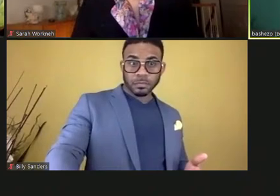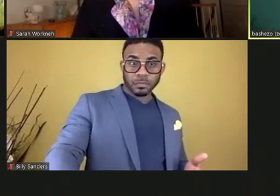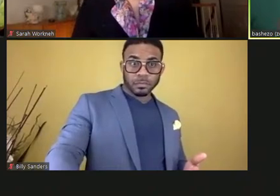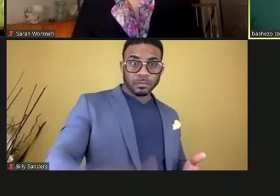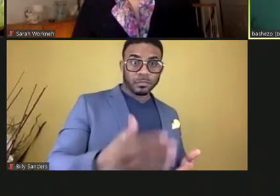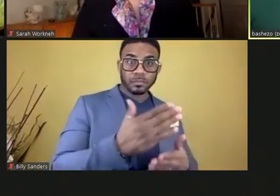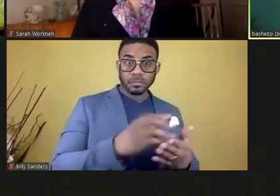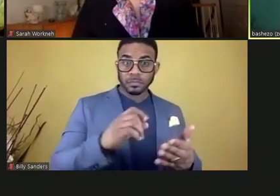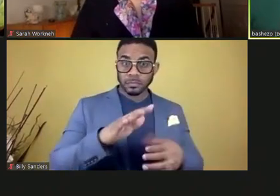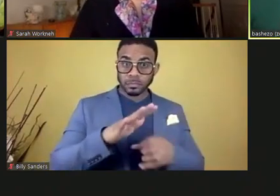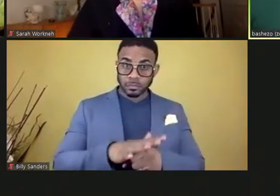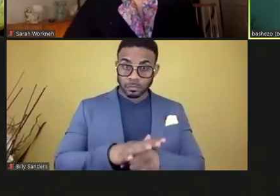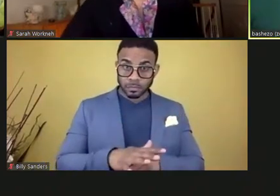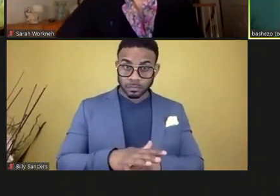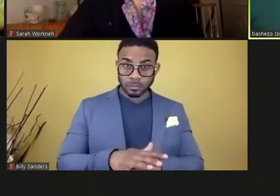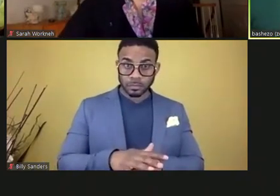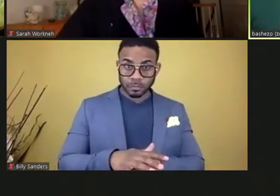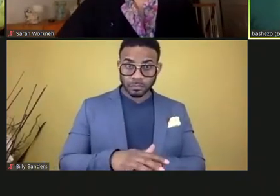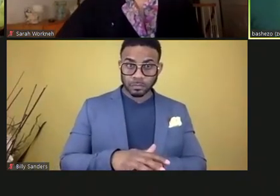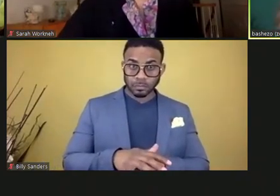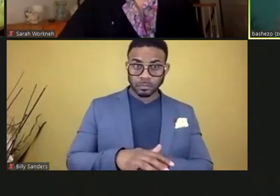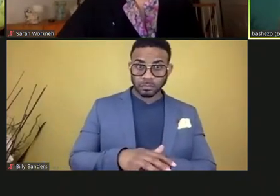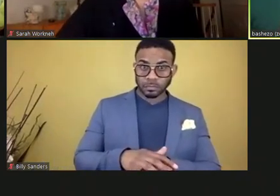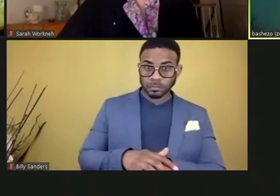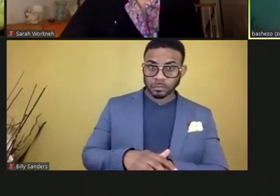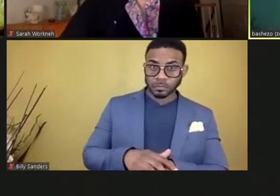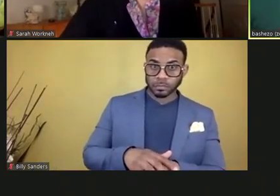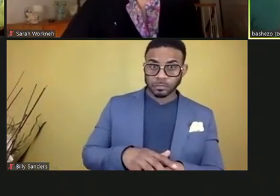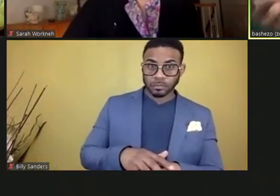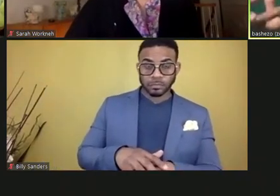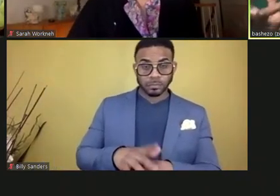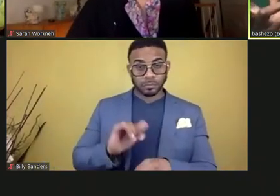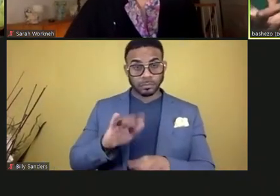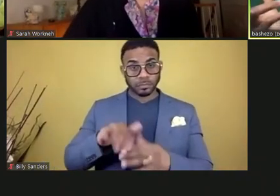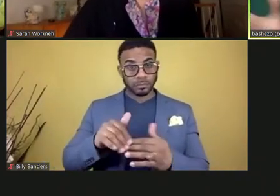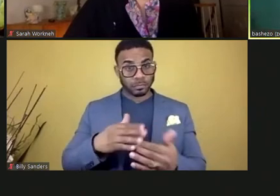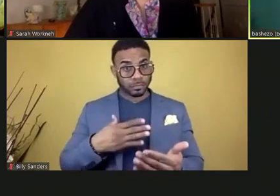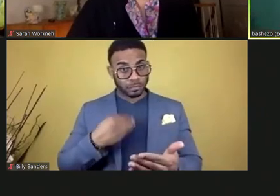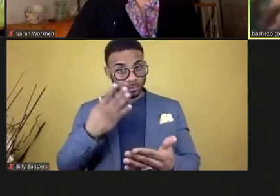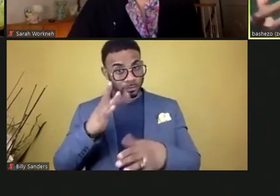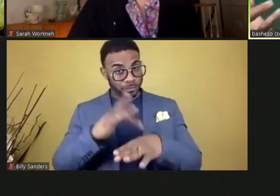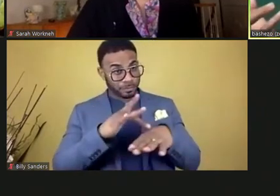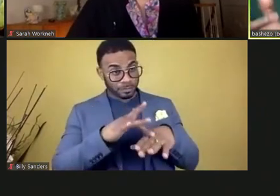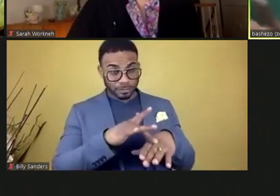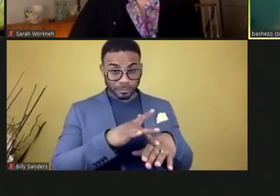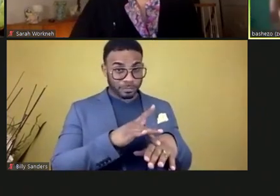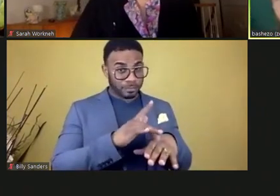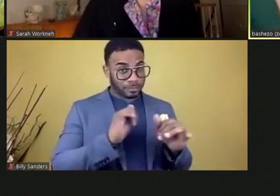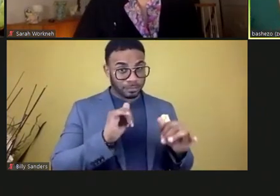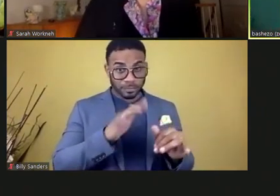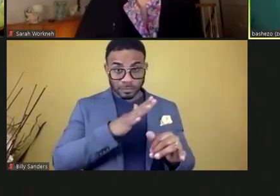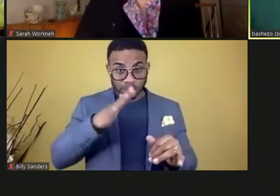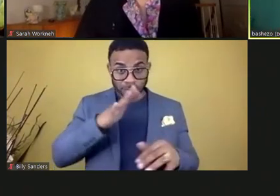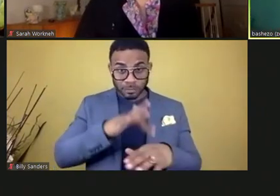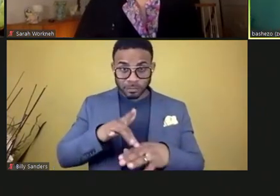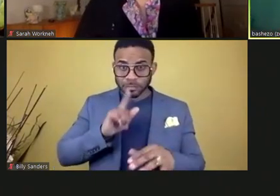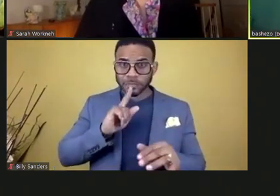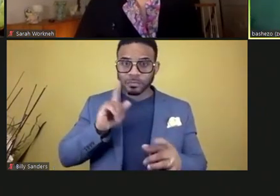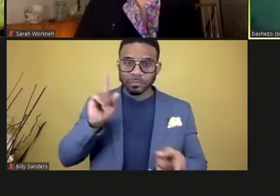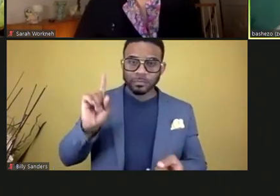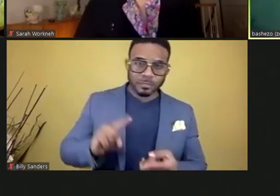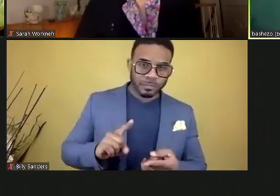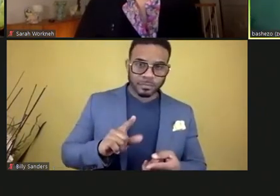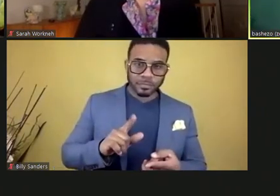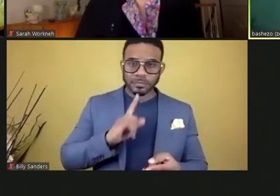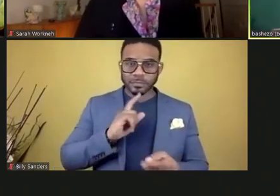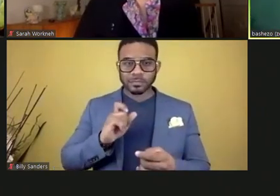some of the pressure of being in all white spaces, rural spaces, can be minimized. We're not going